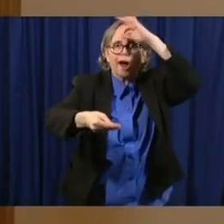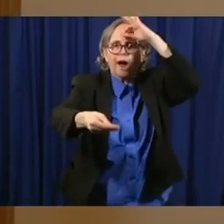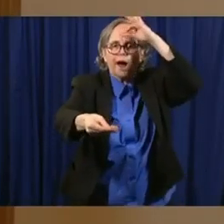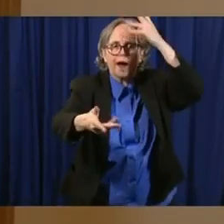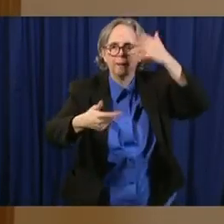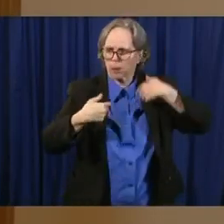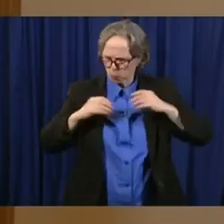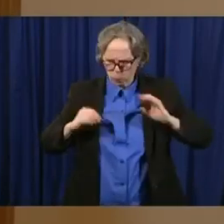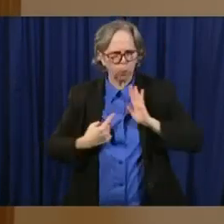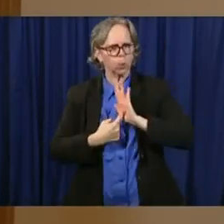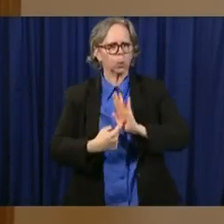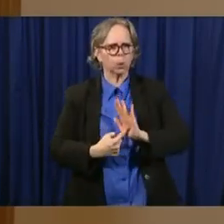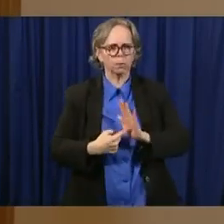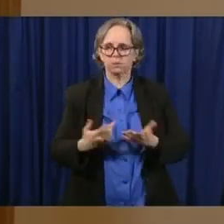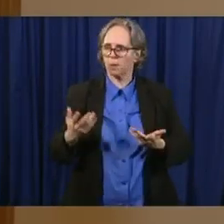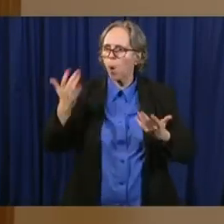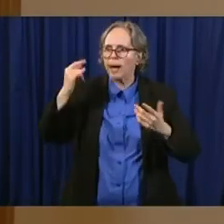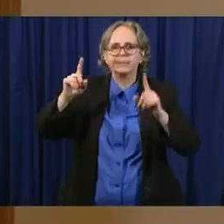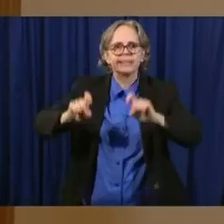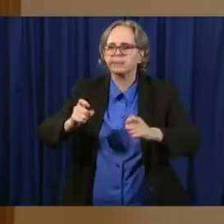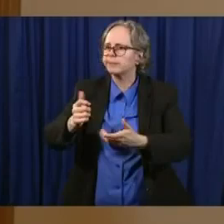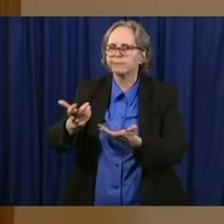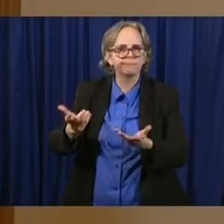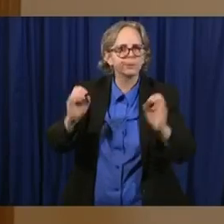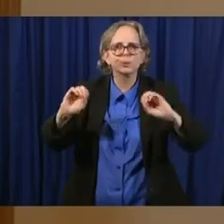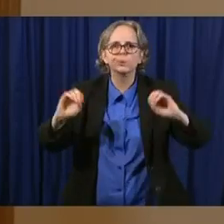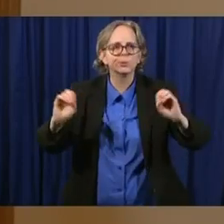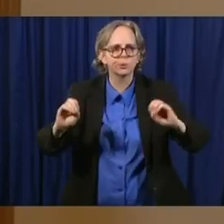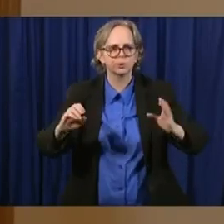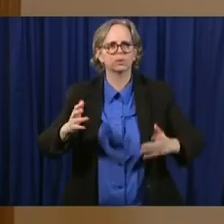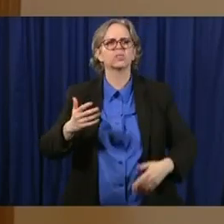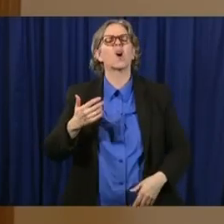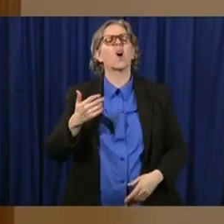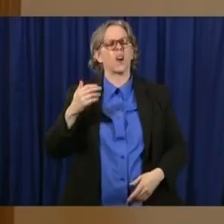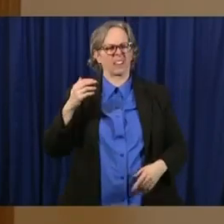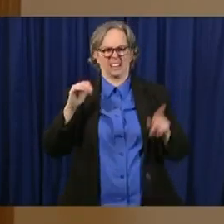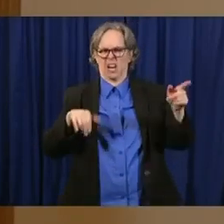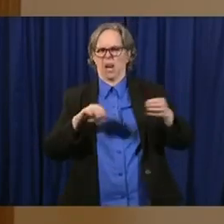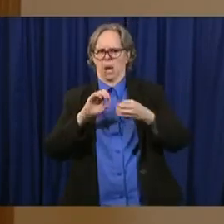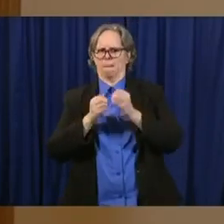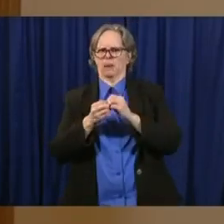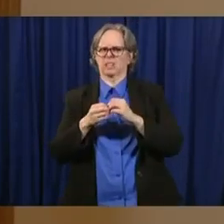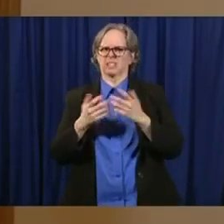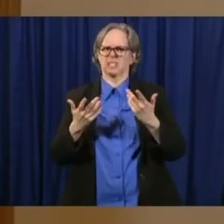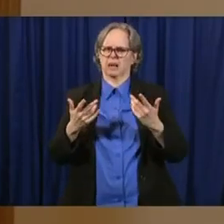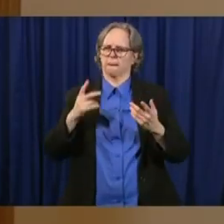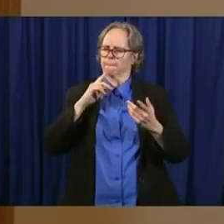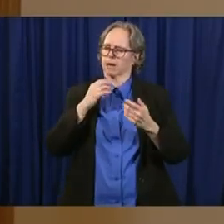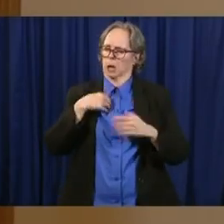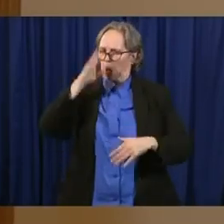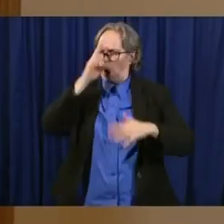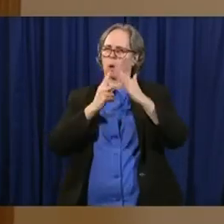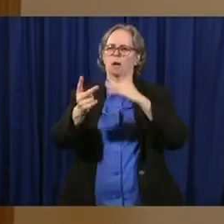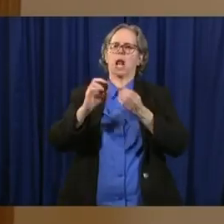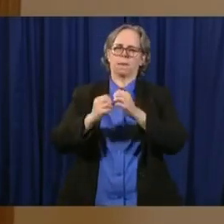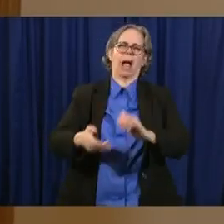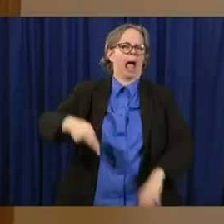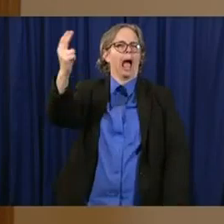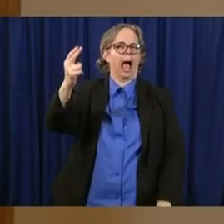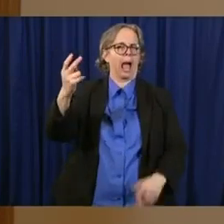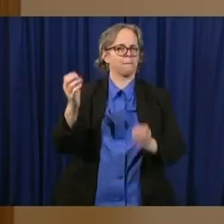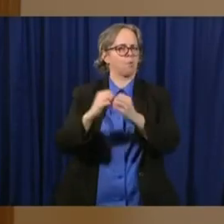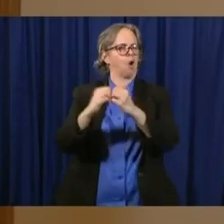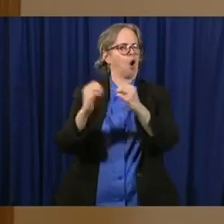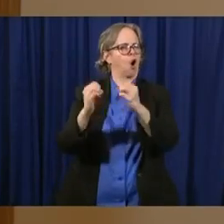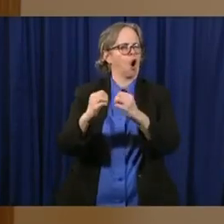limited tests. So we know all these numbers are still the tip of the iceberg. We're seeing a little bit more of the tip of the iceberg with this new